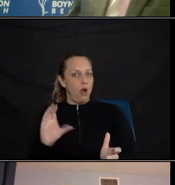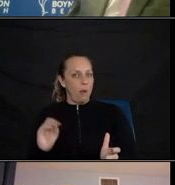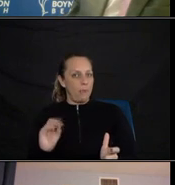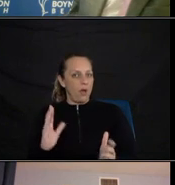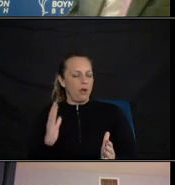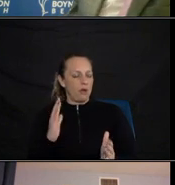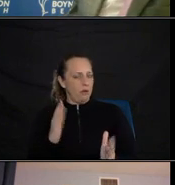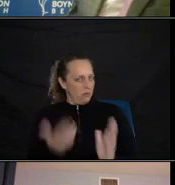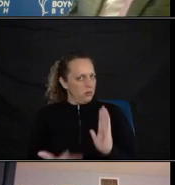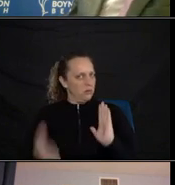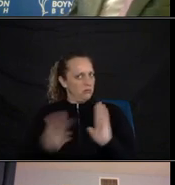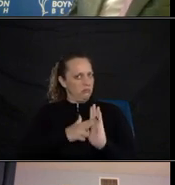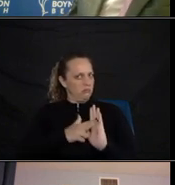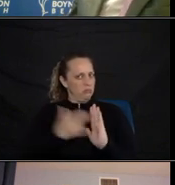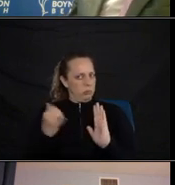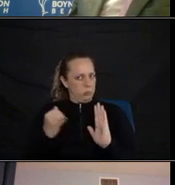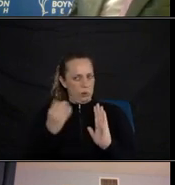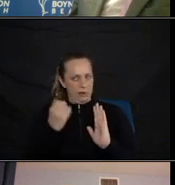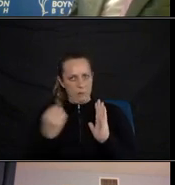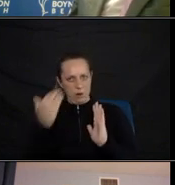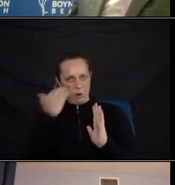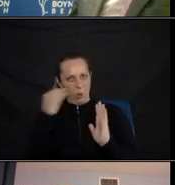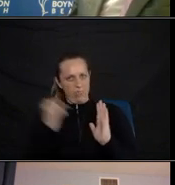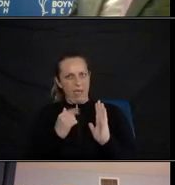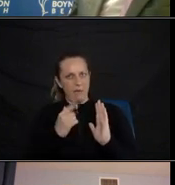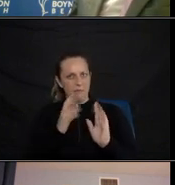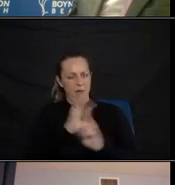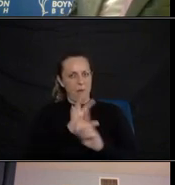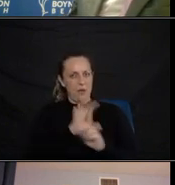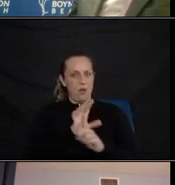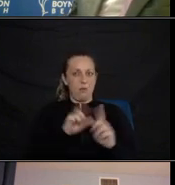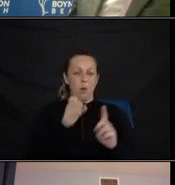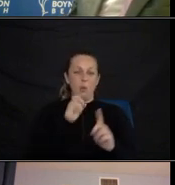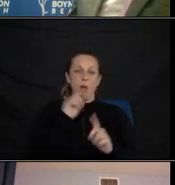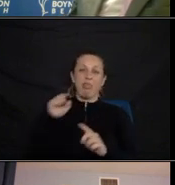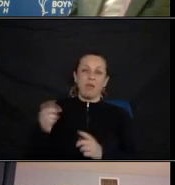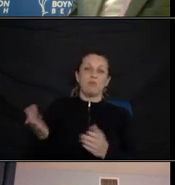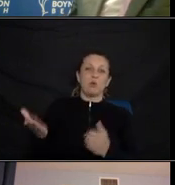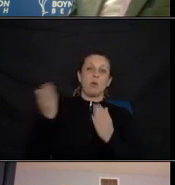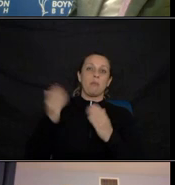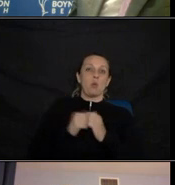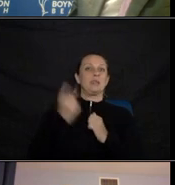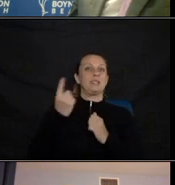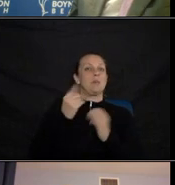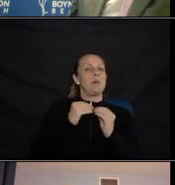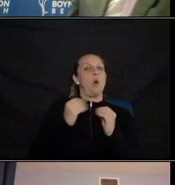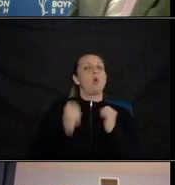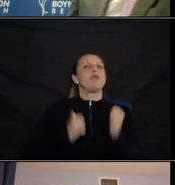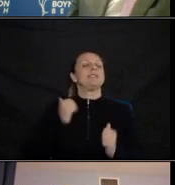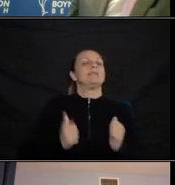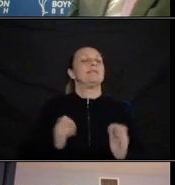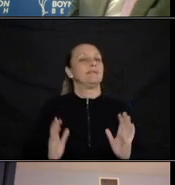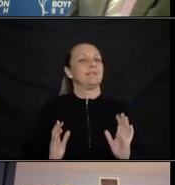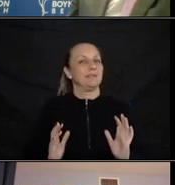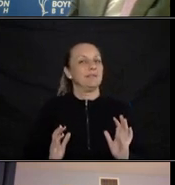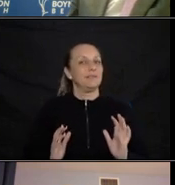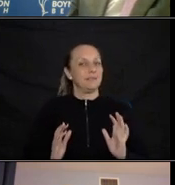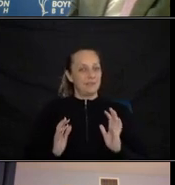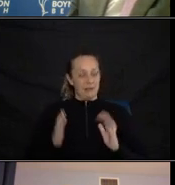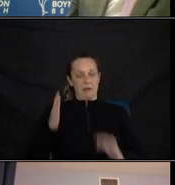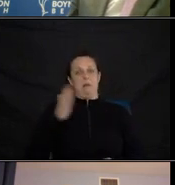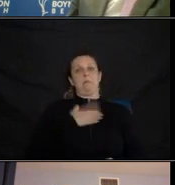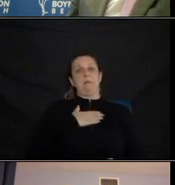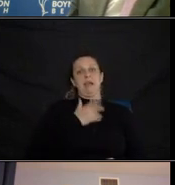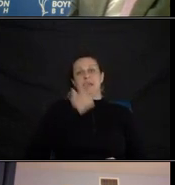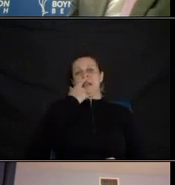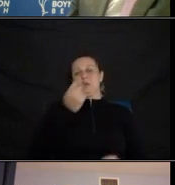known, and I would like to have seen them come back with something more aggressive. My interest